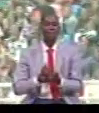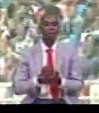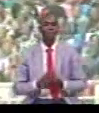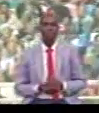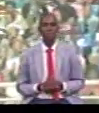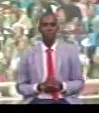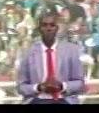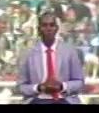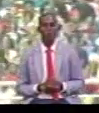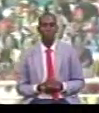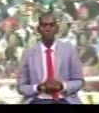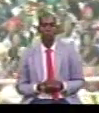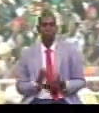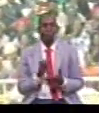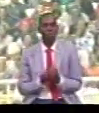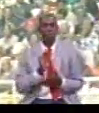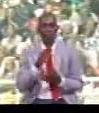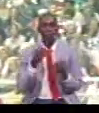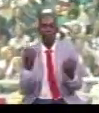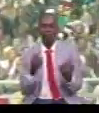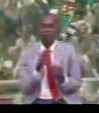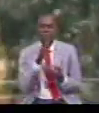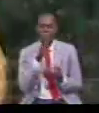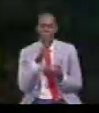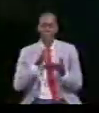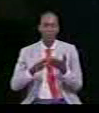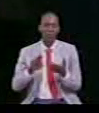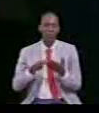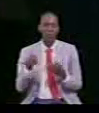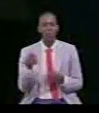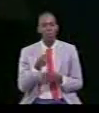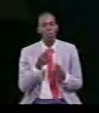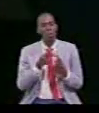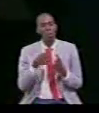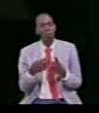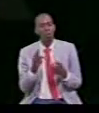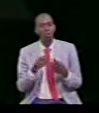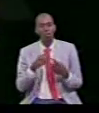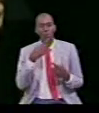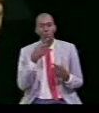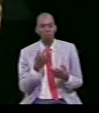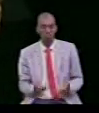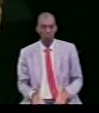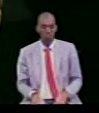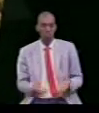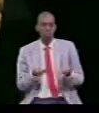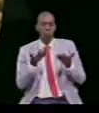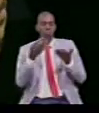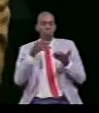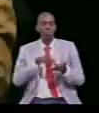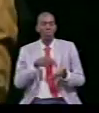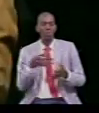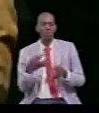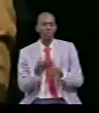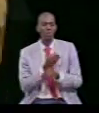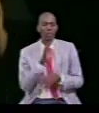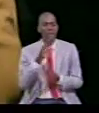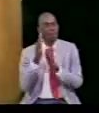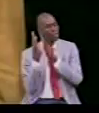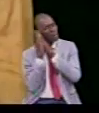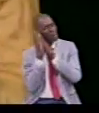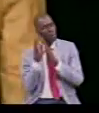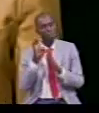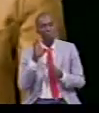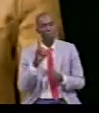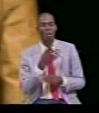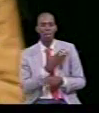Thy sins be forgiven thee, or to say, arise, take up thy bed and walk.